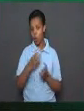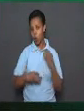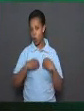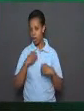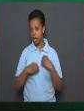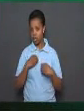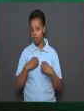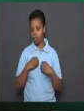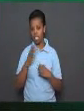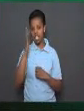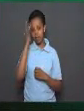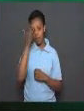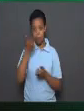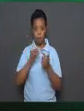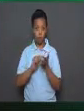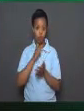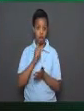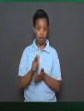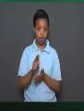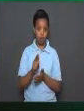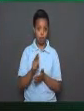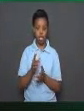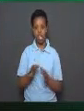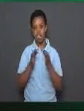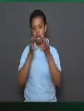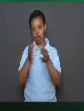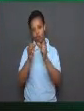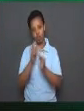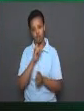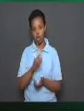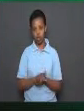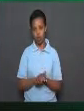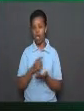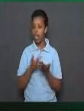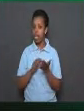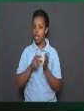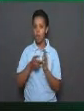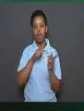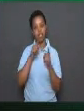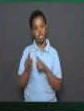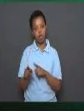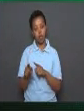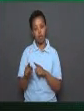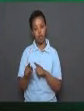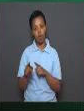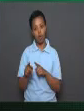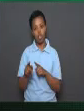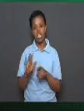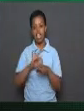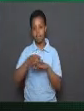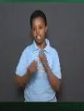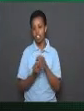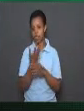Microorganisms that cause disease are transmissible. This means that there is a source of